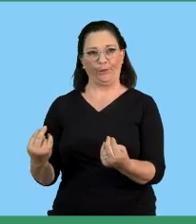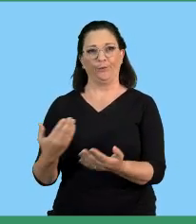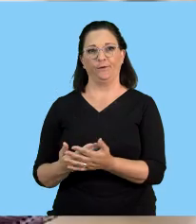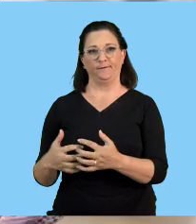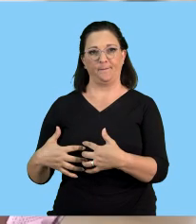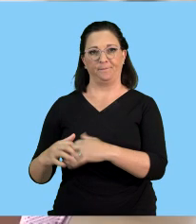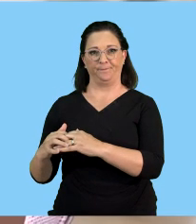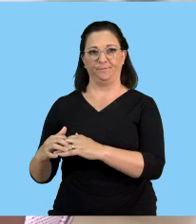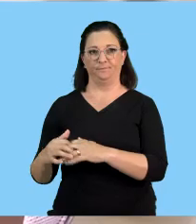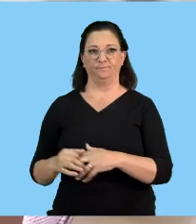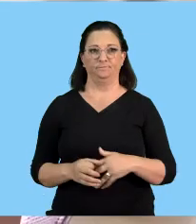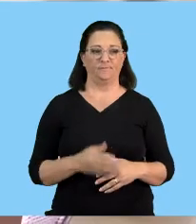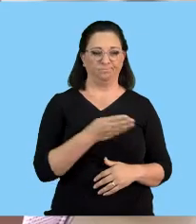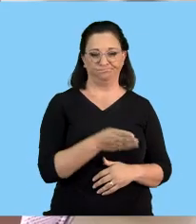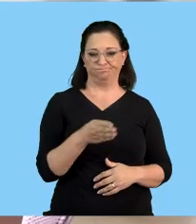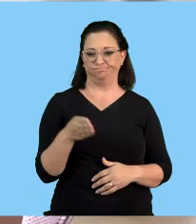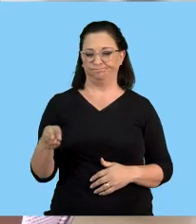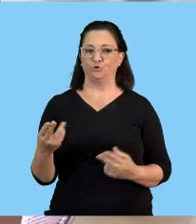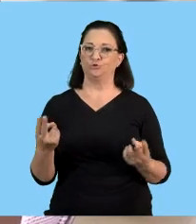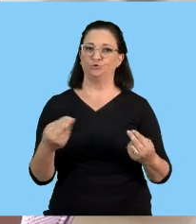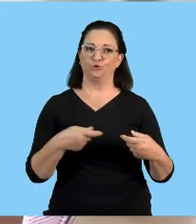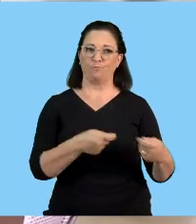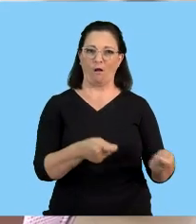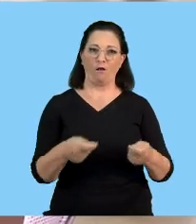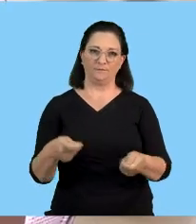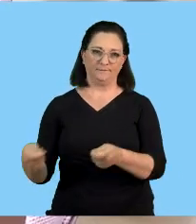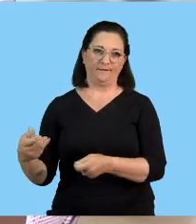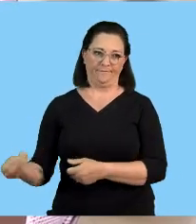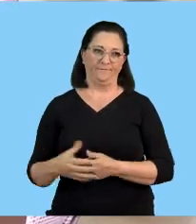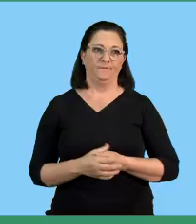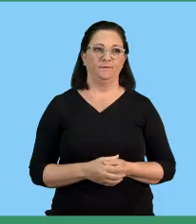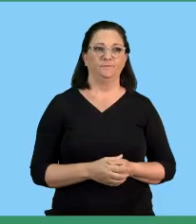on one market, but now we've got new markets.